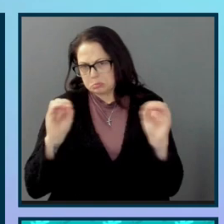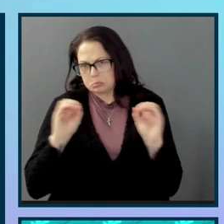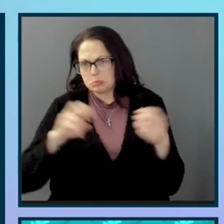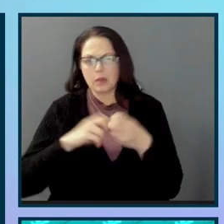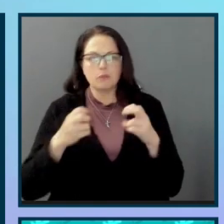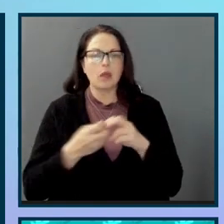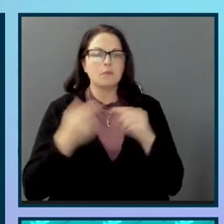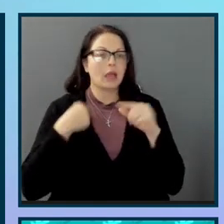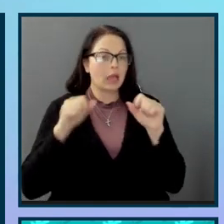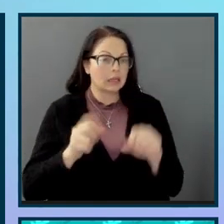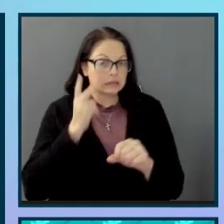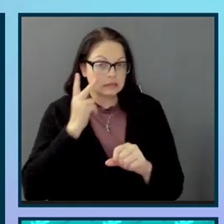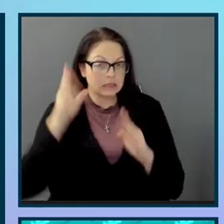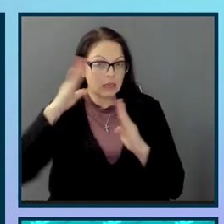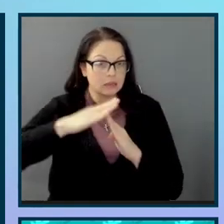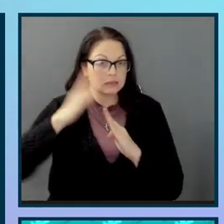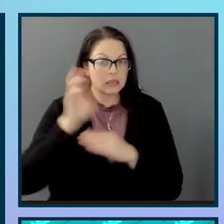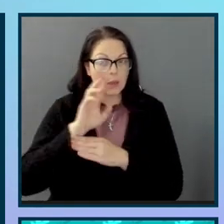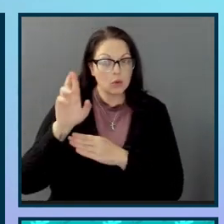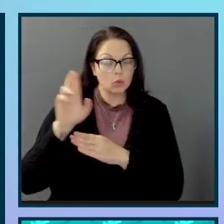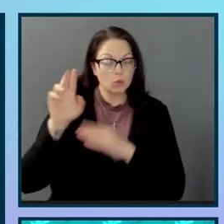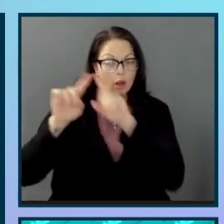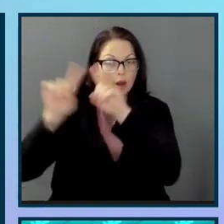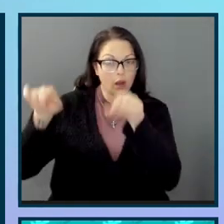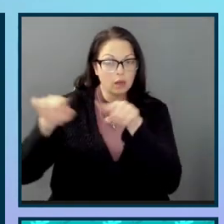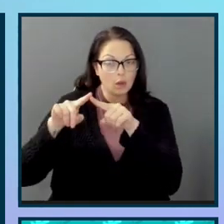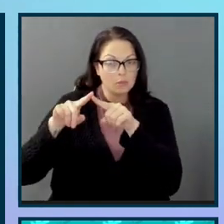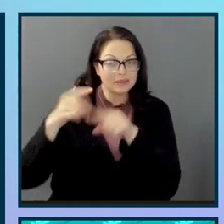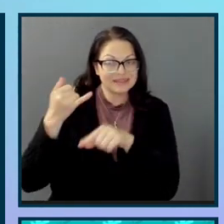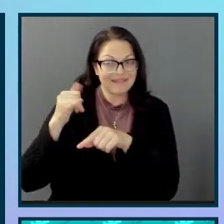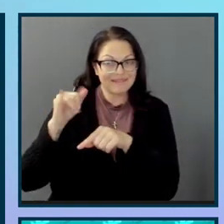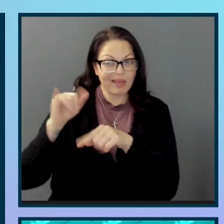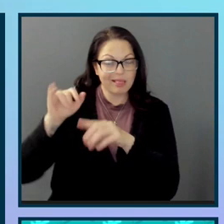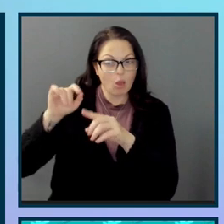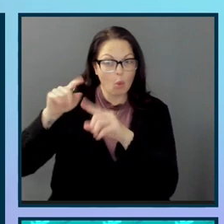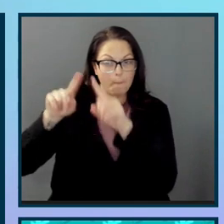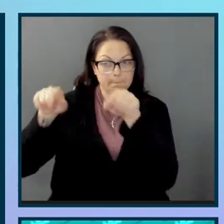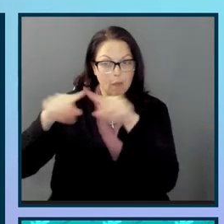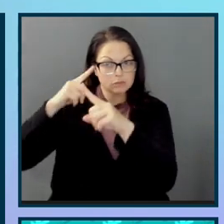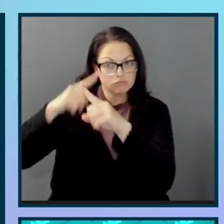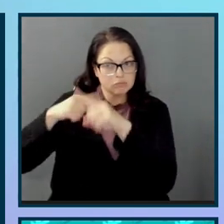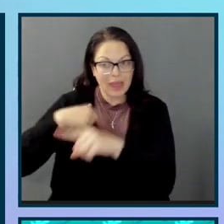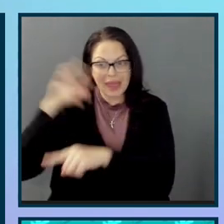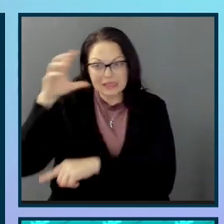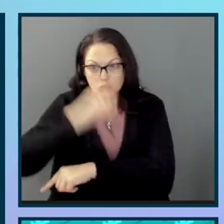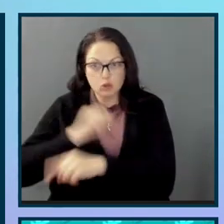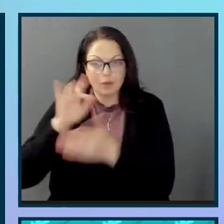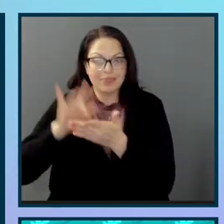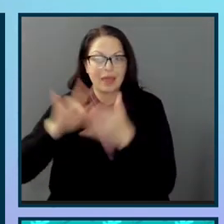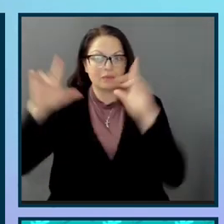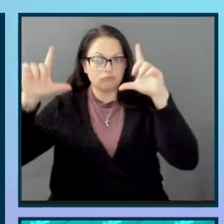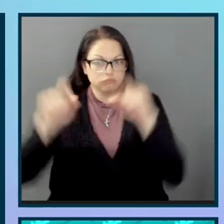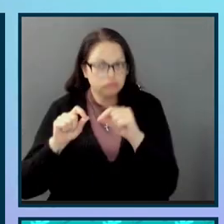can see in the top right corner, there's a yellow square with a cross. I assume that's the close button. So it's just a